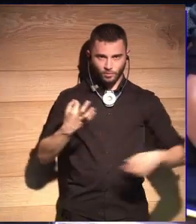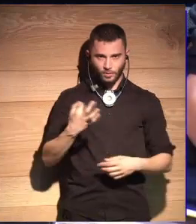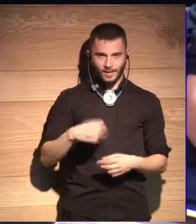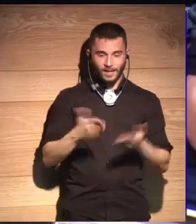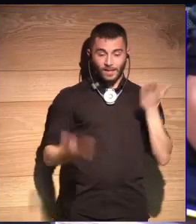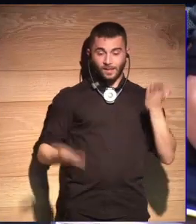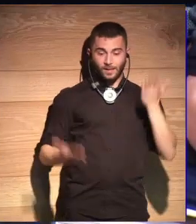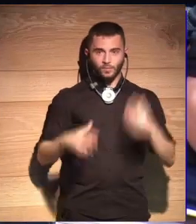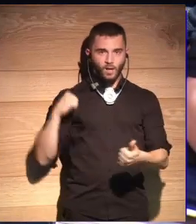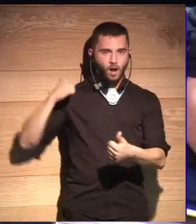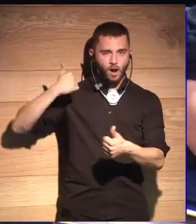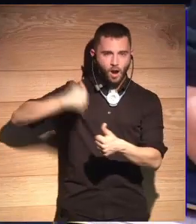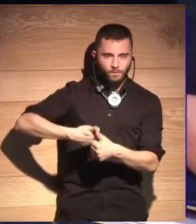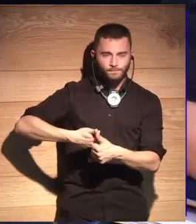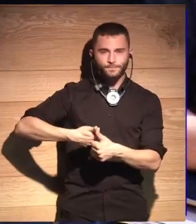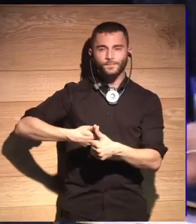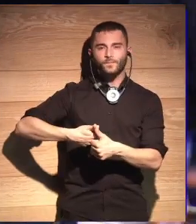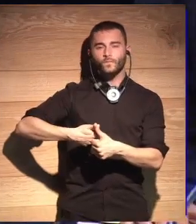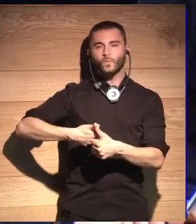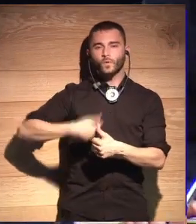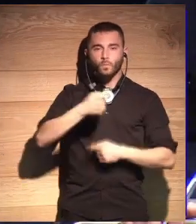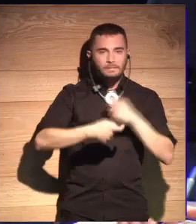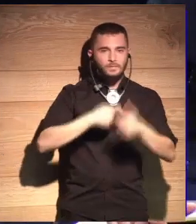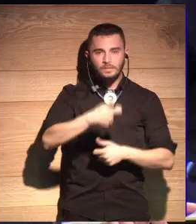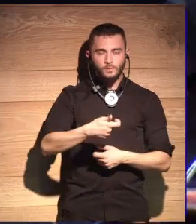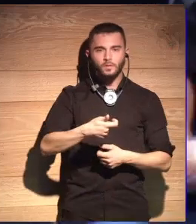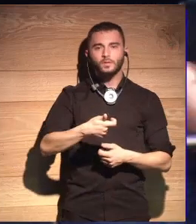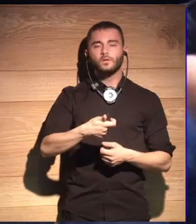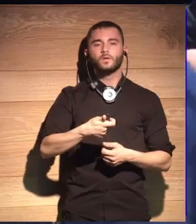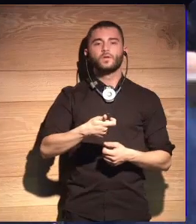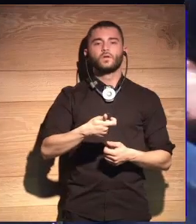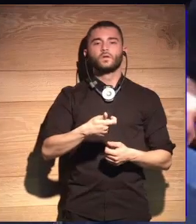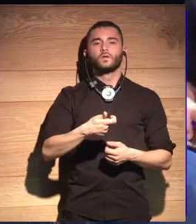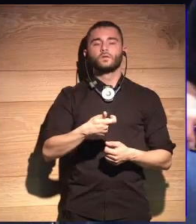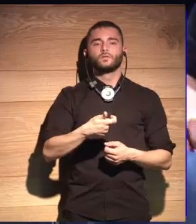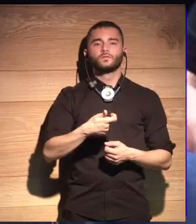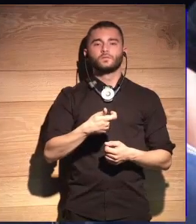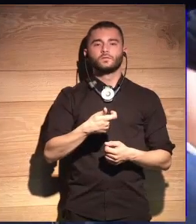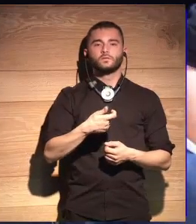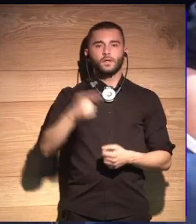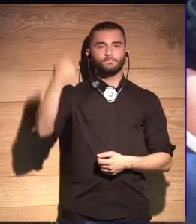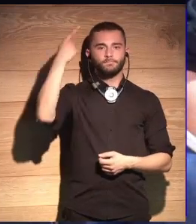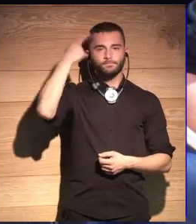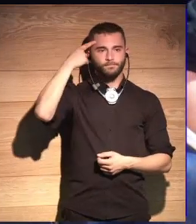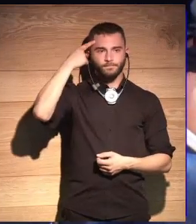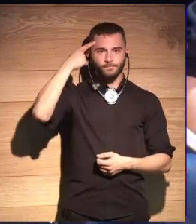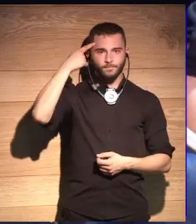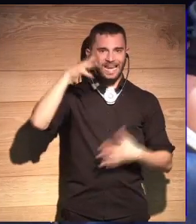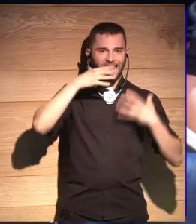become inscribed on people's physical health as much as anything else, and the way in